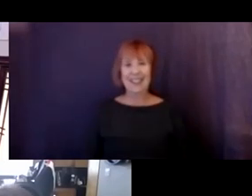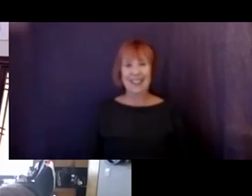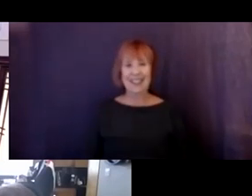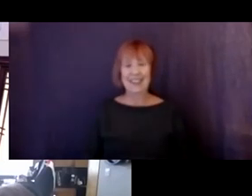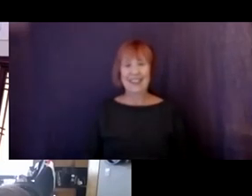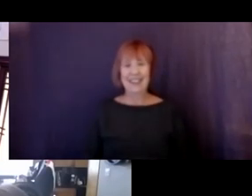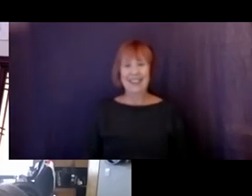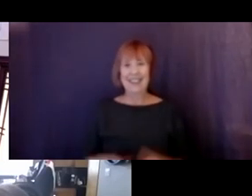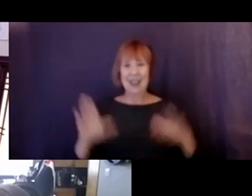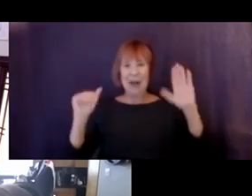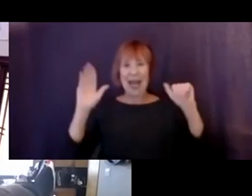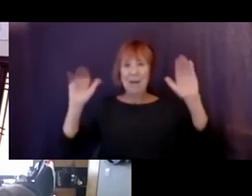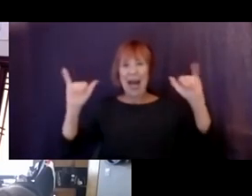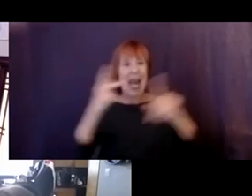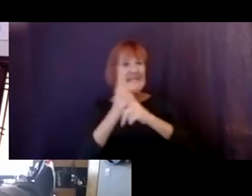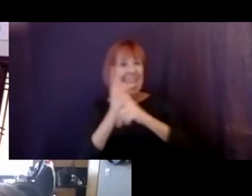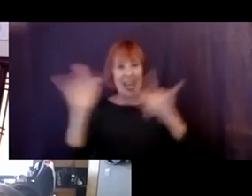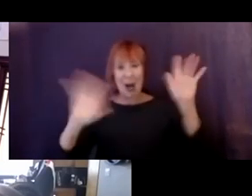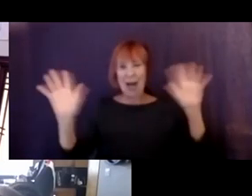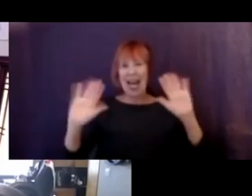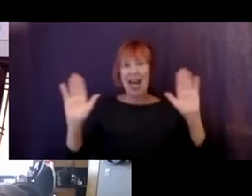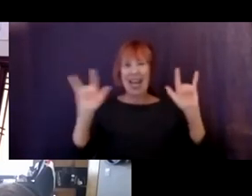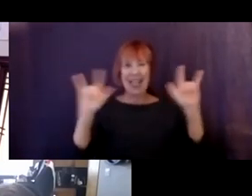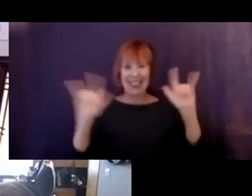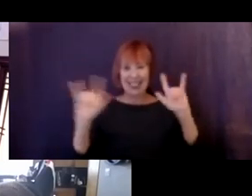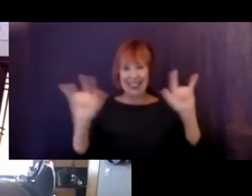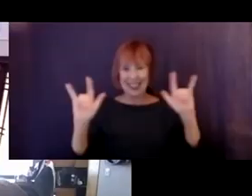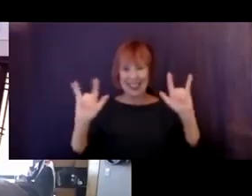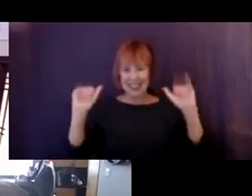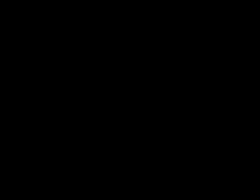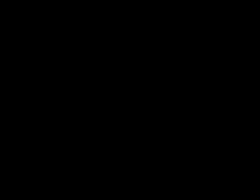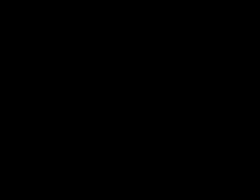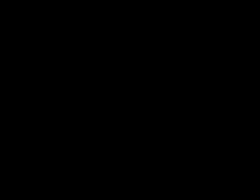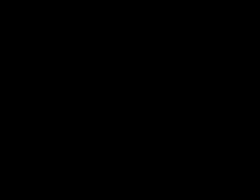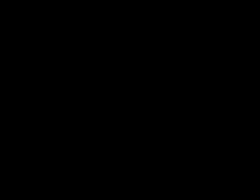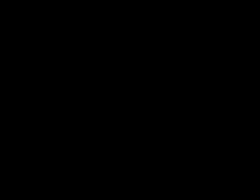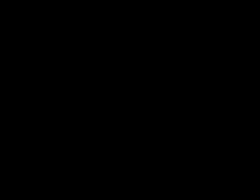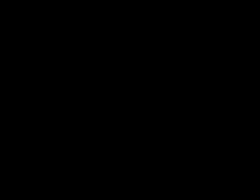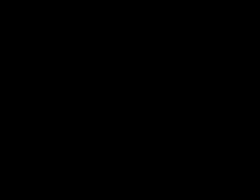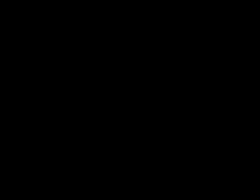Okay, folks, take care. Bye. Bye. Bye.